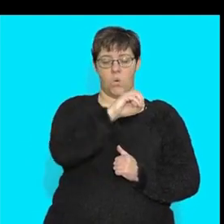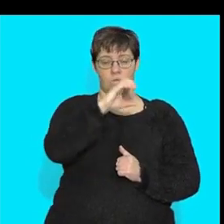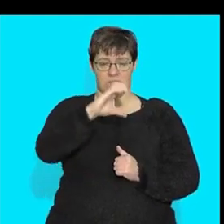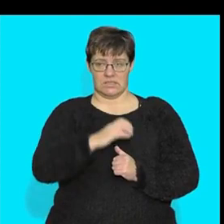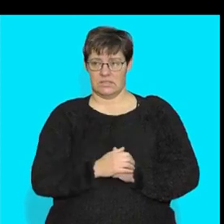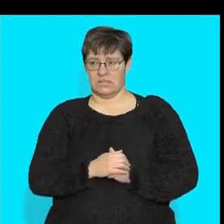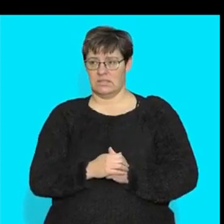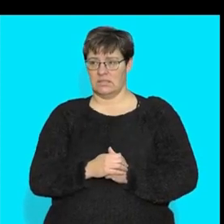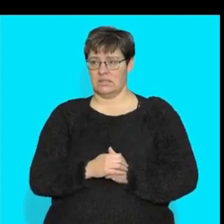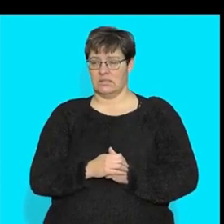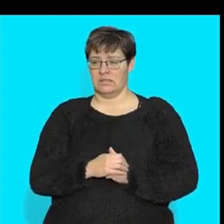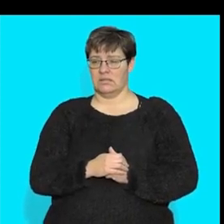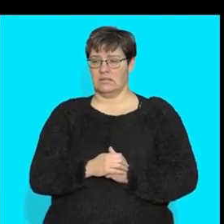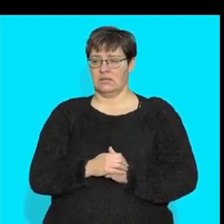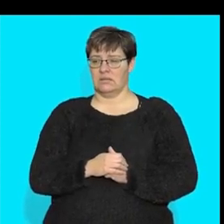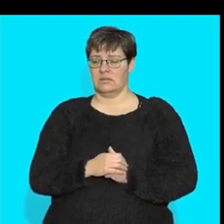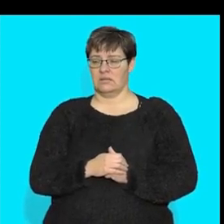O-C,